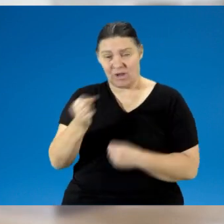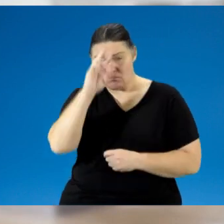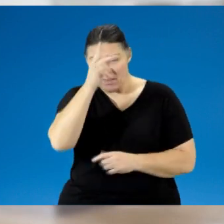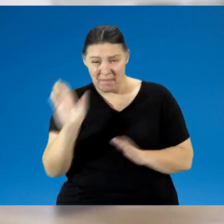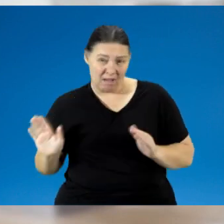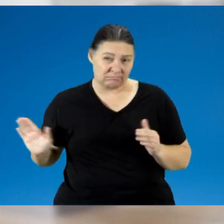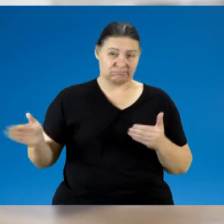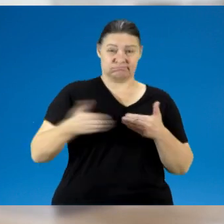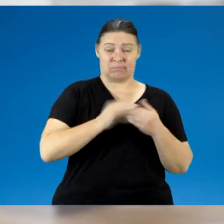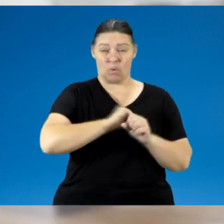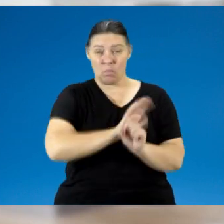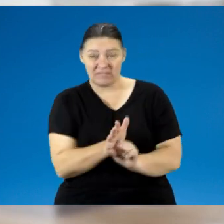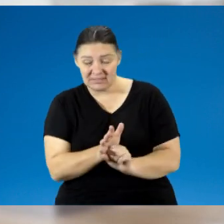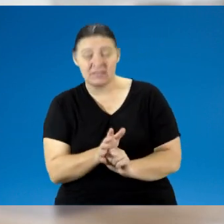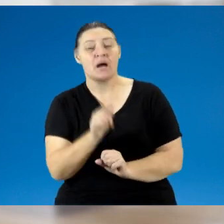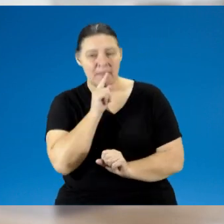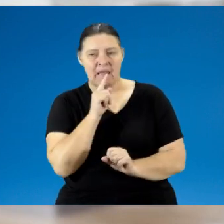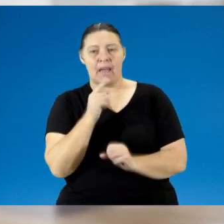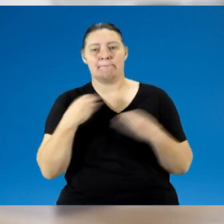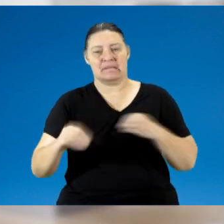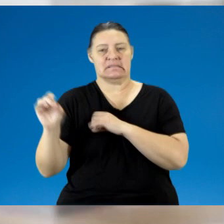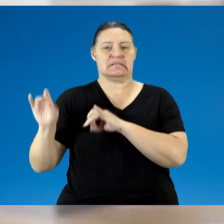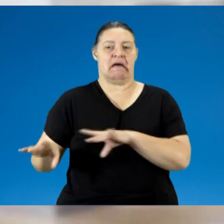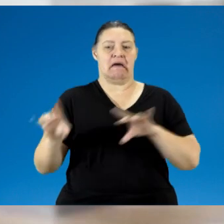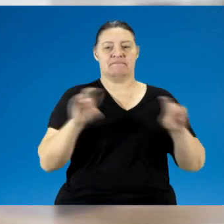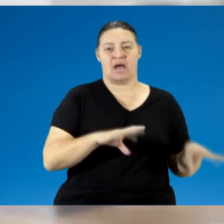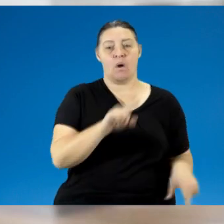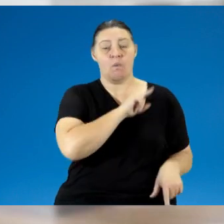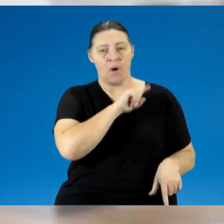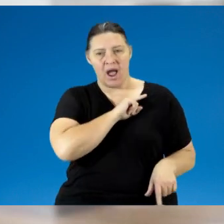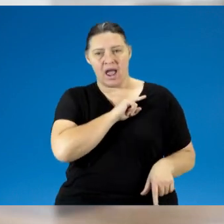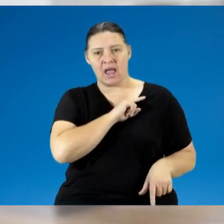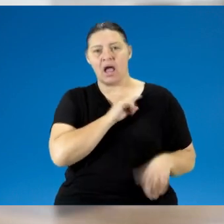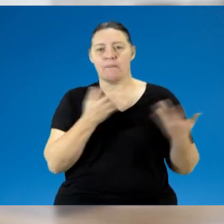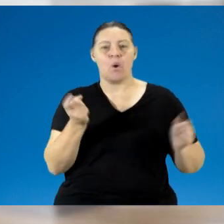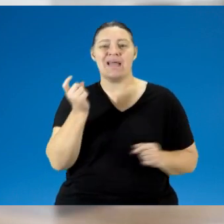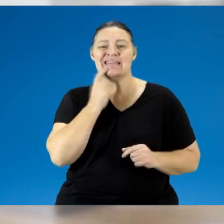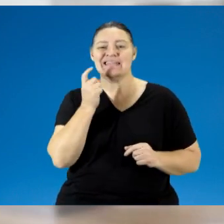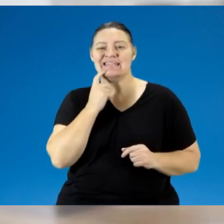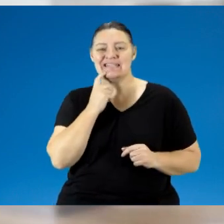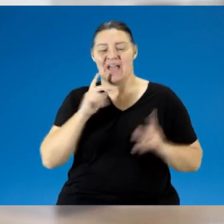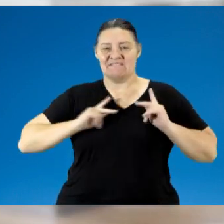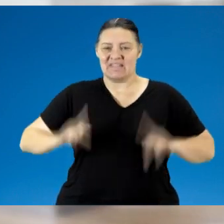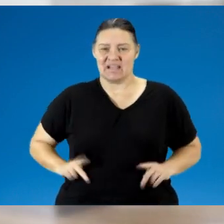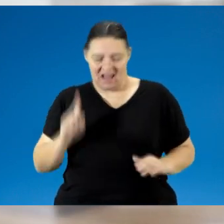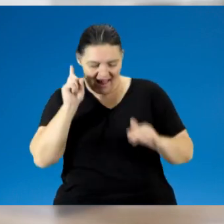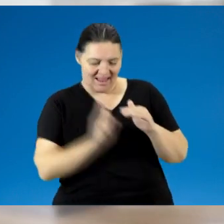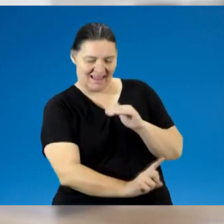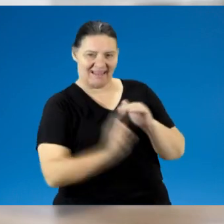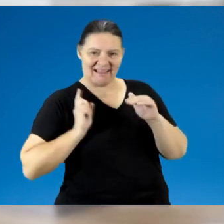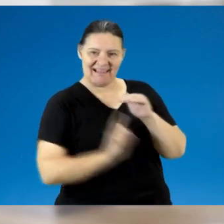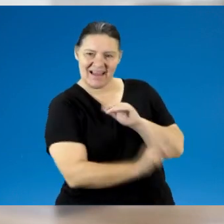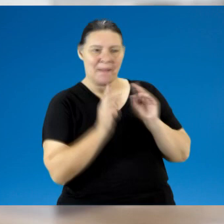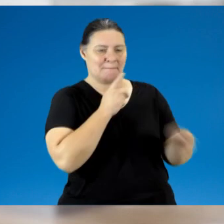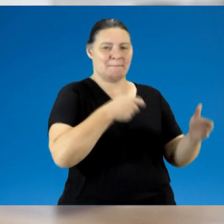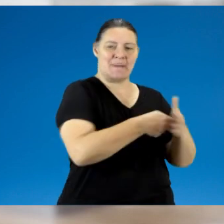lockdown, businesses suffered a lot. Why? Because some relied on their physical shops,